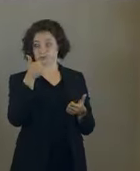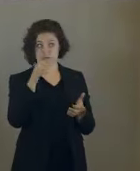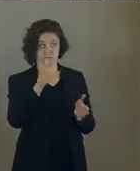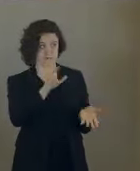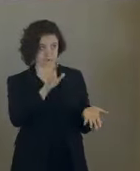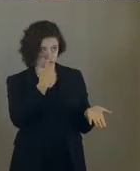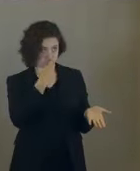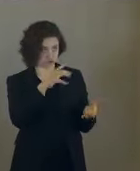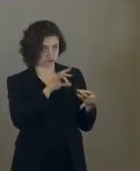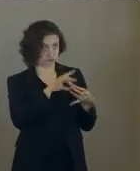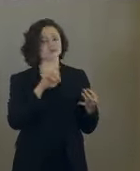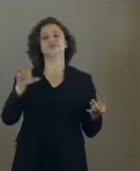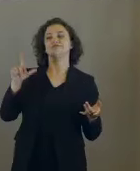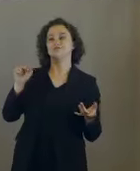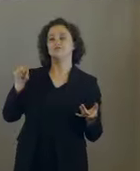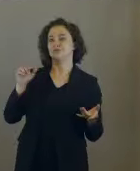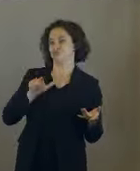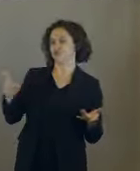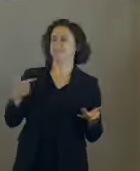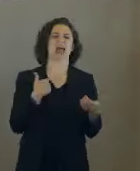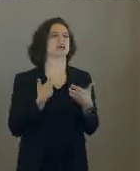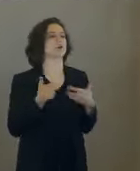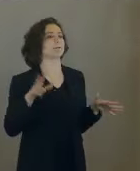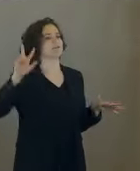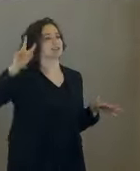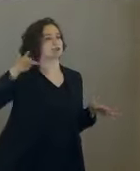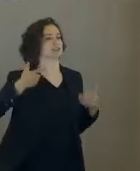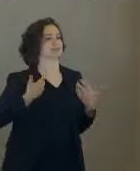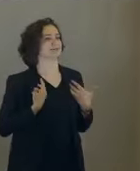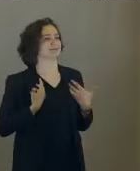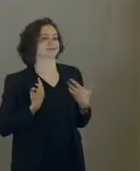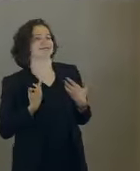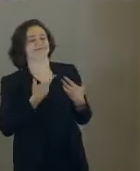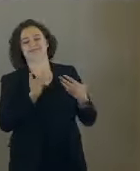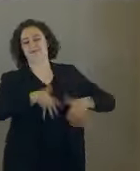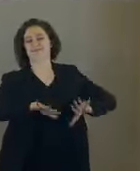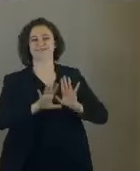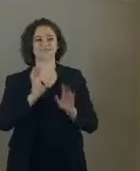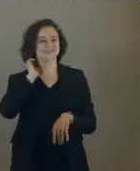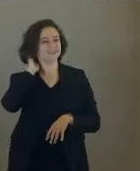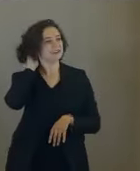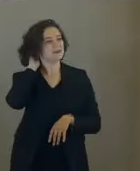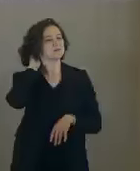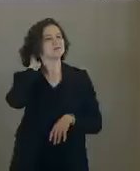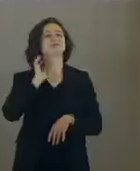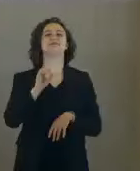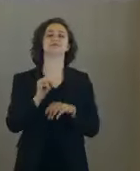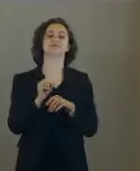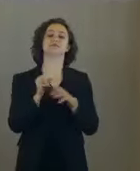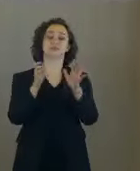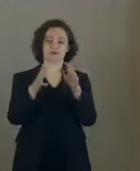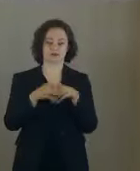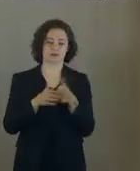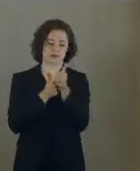Vice Chair Londo. Yeah, I don't want to be vice president. I was like, whoa. In keeping with